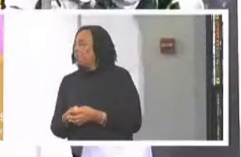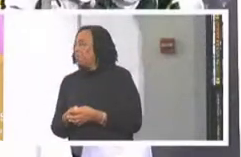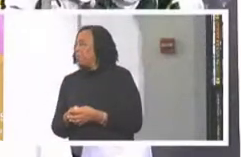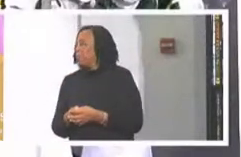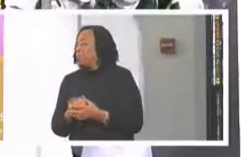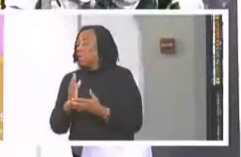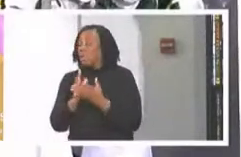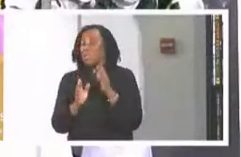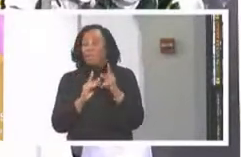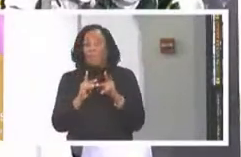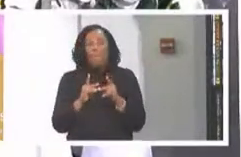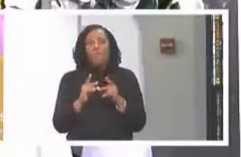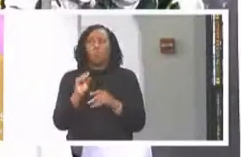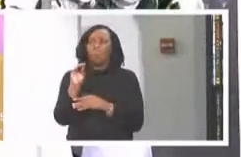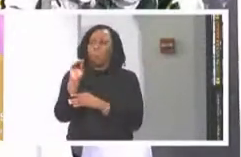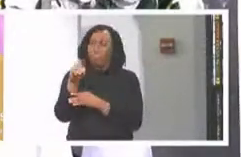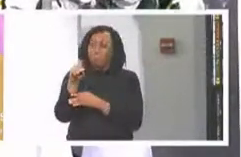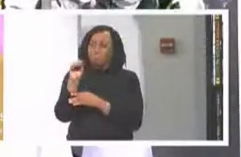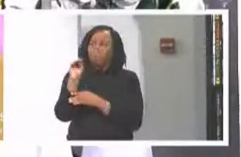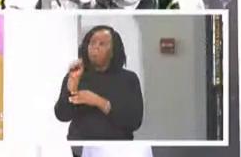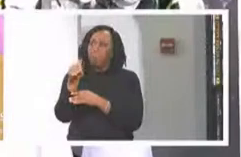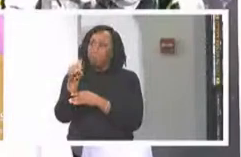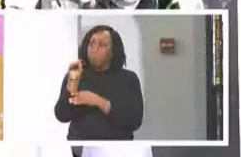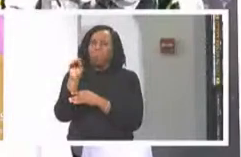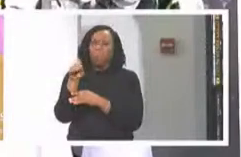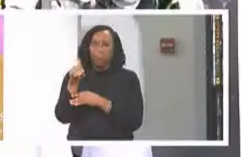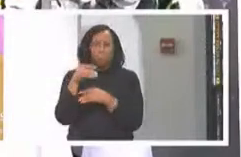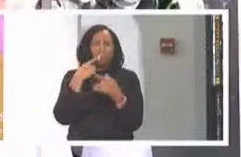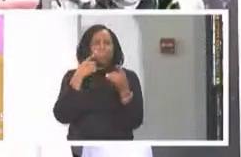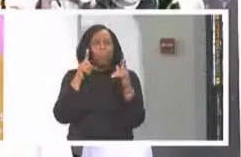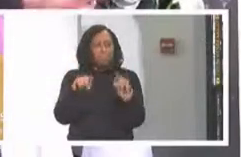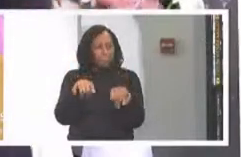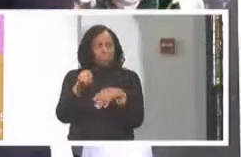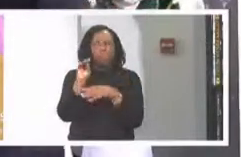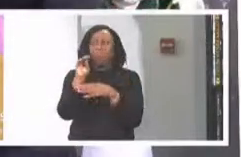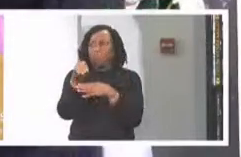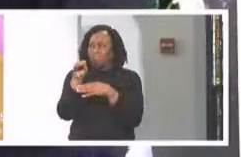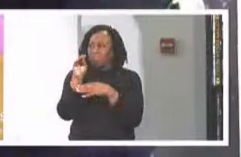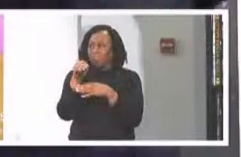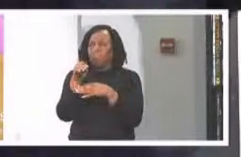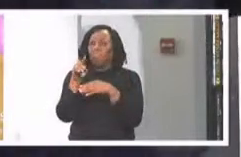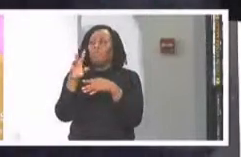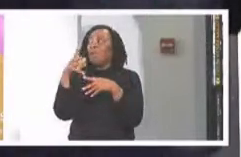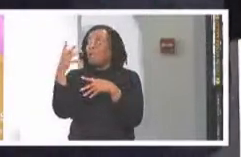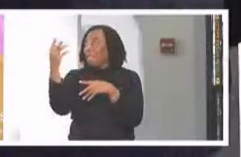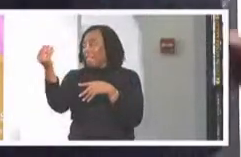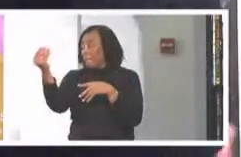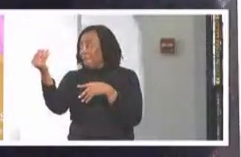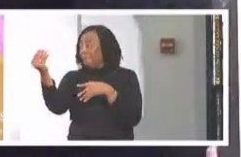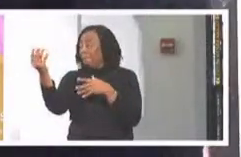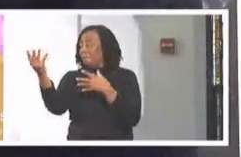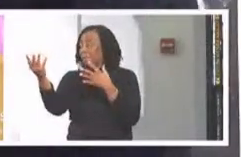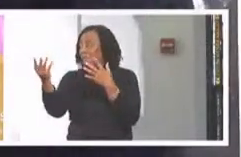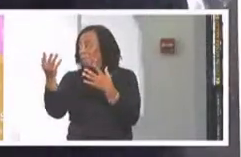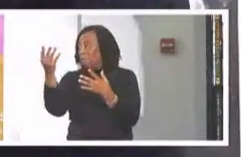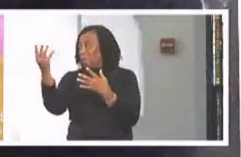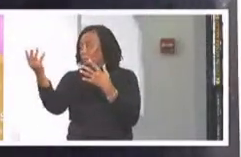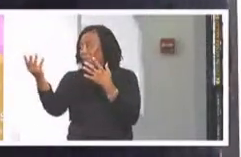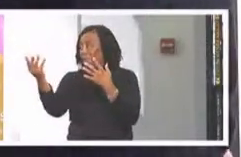Some people will nod, you know, but they'll leave here and they'll go and do the same things that they've been